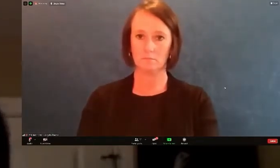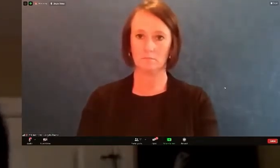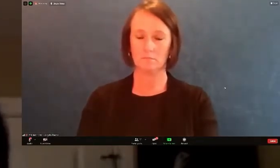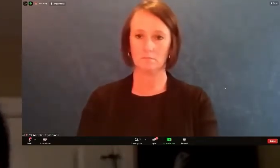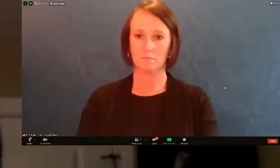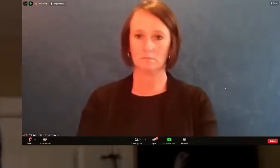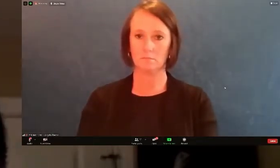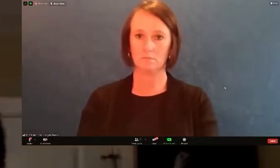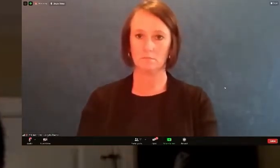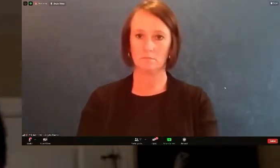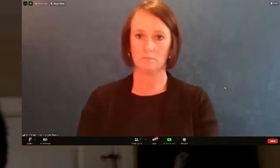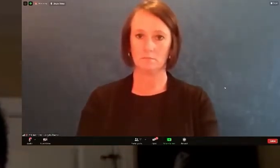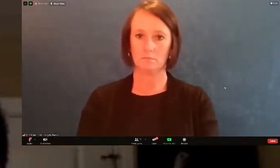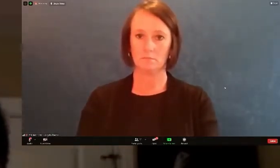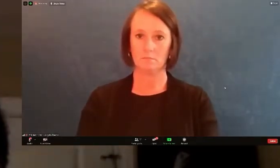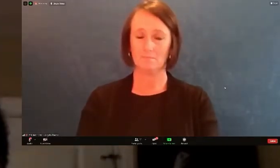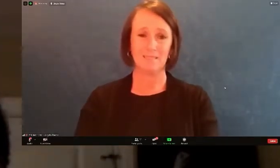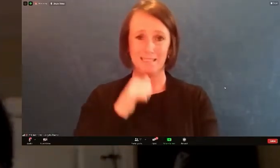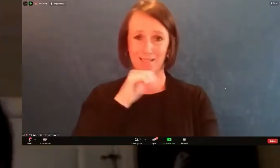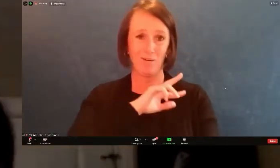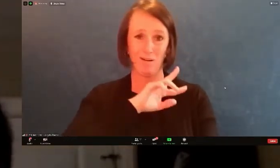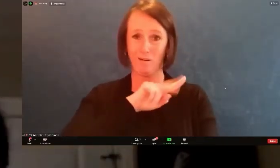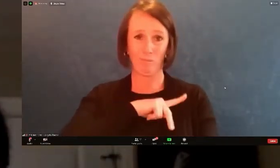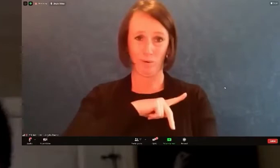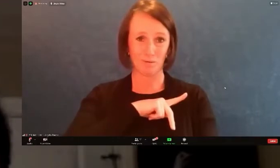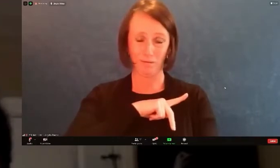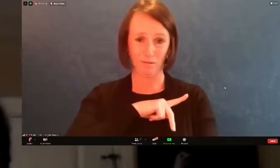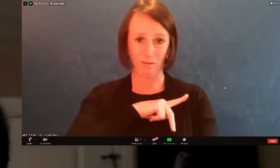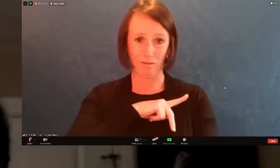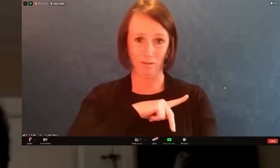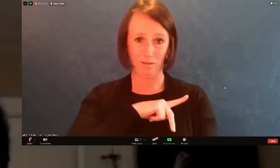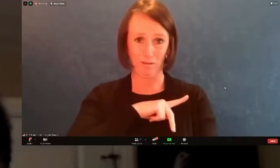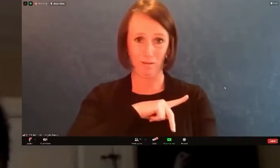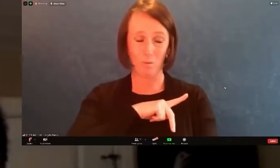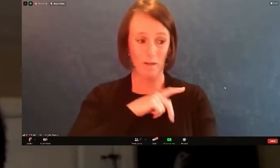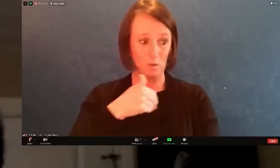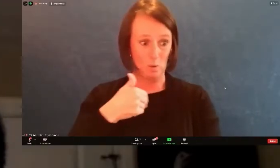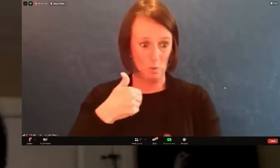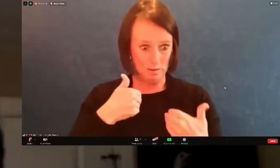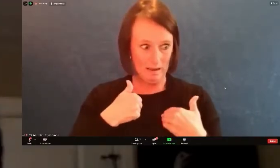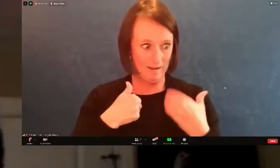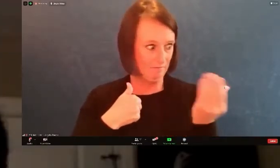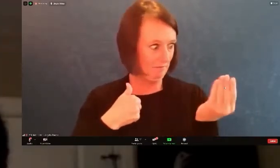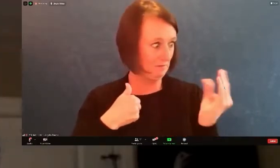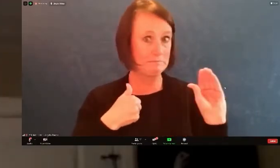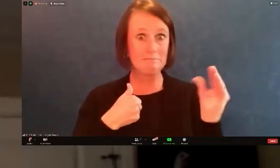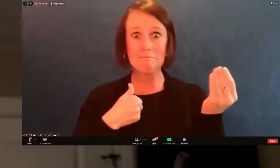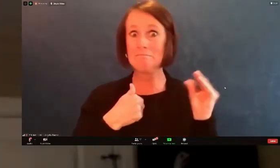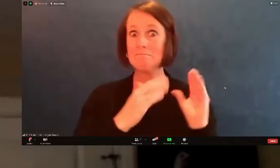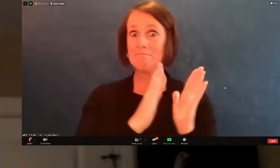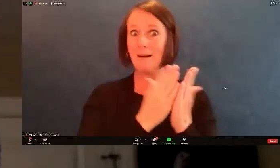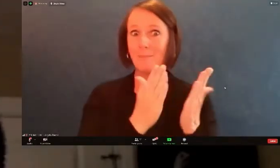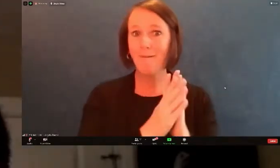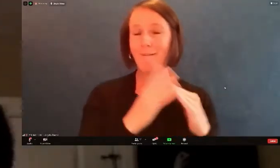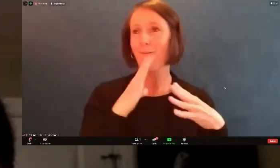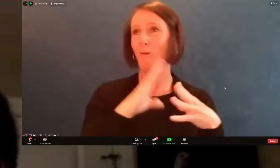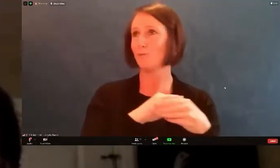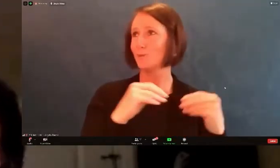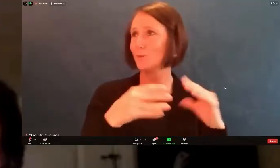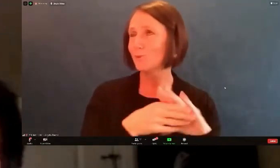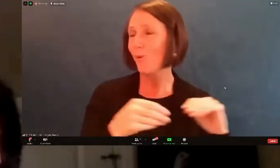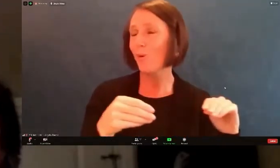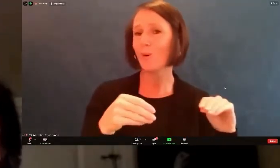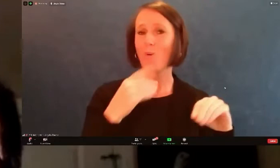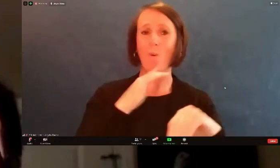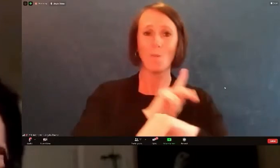learn that it's not personal when you're sitting on a gold mine of a manuscript that makes your heart sing. They're just not